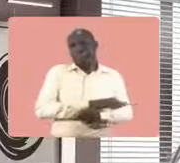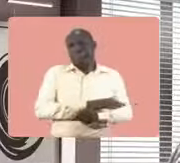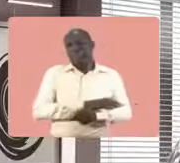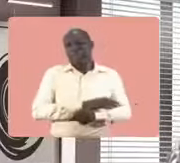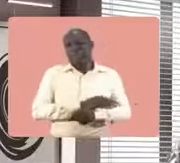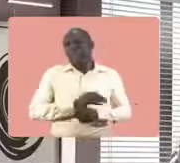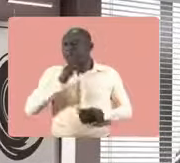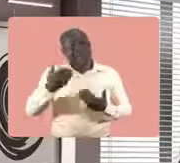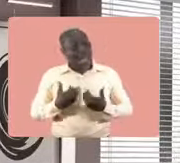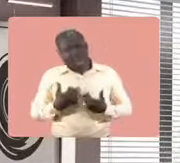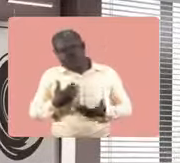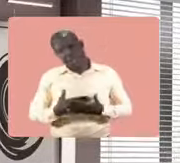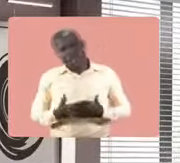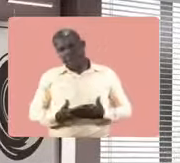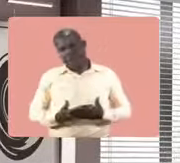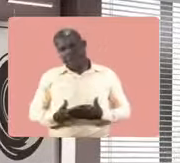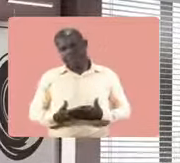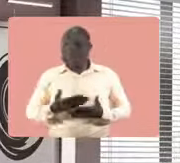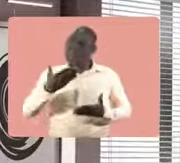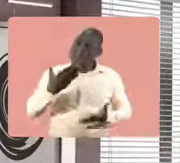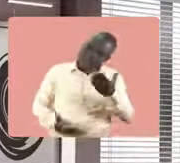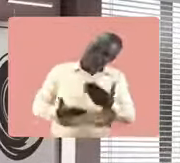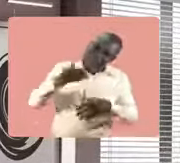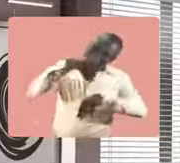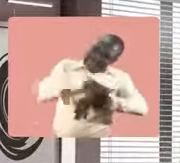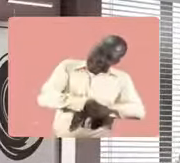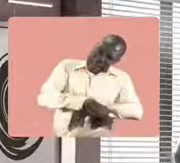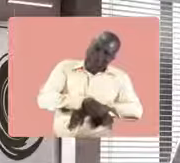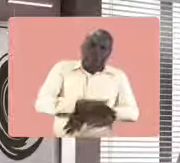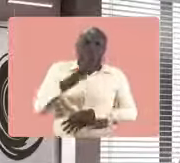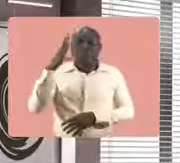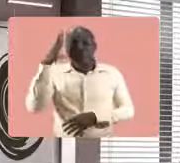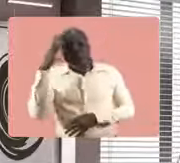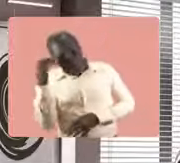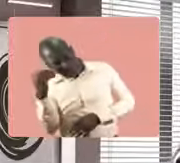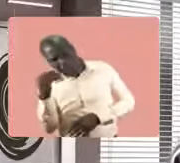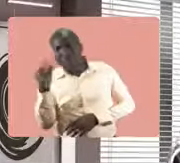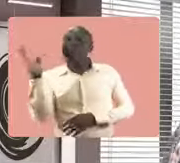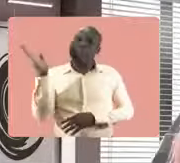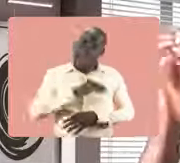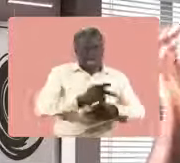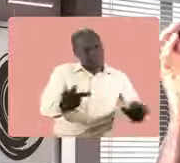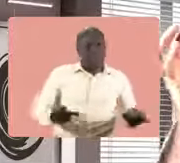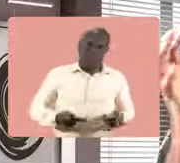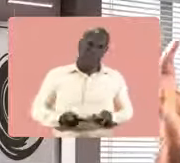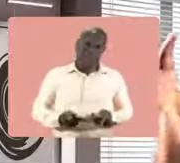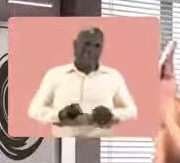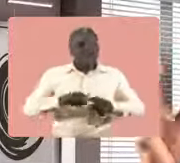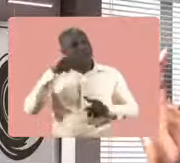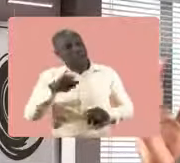ho mi kasai edura na adwo a hwe ba bia wo da wo firi ye